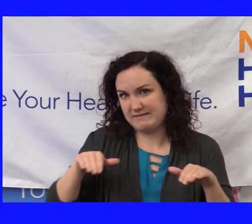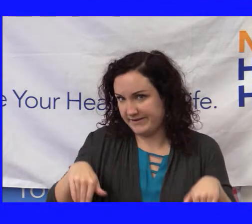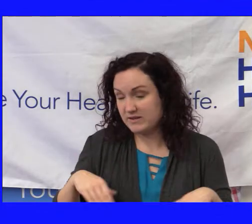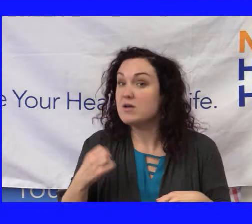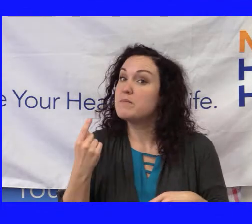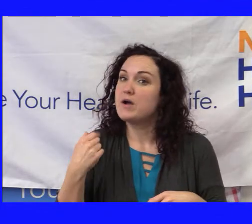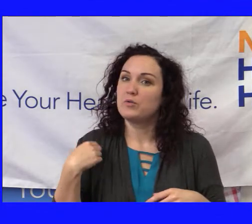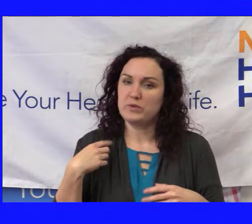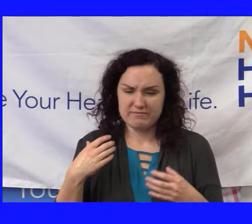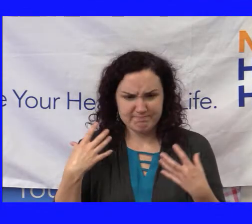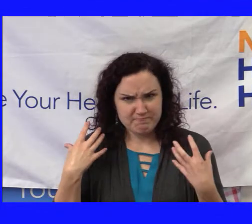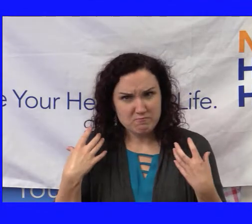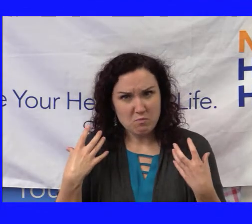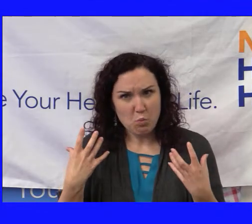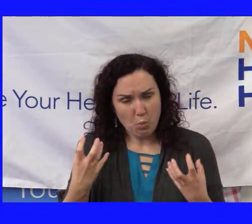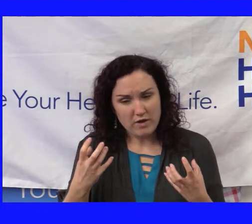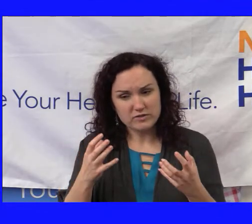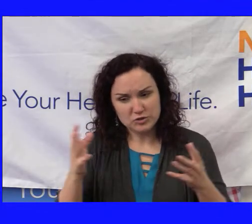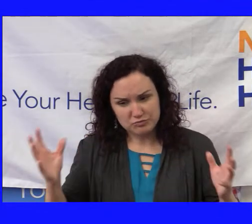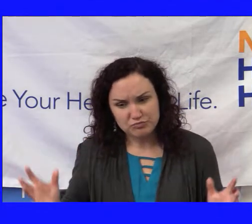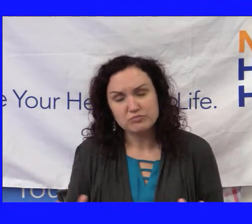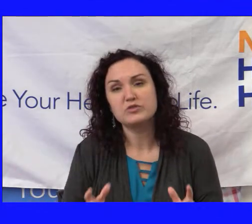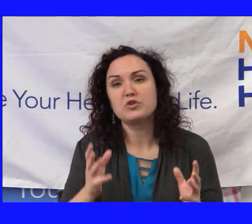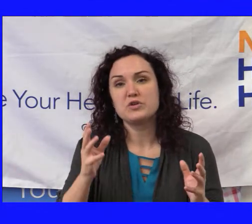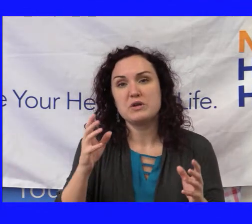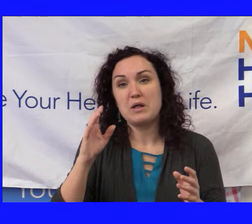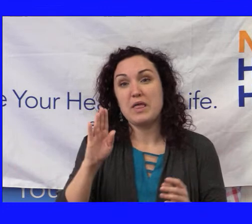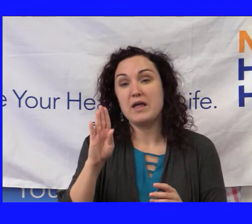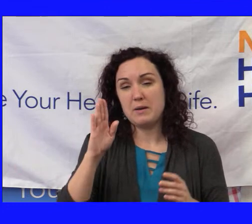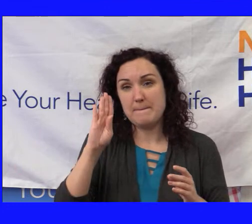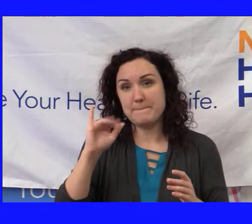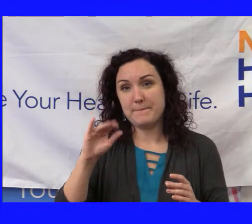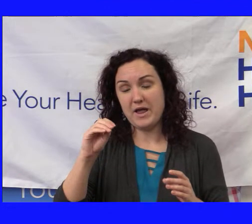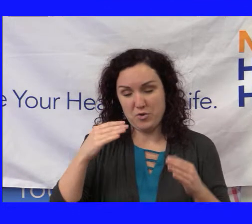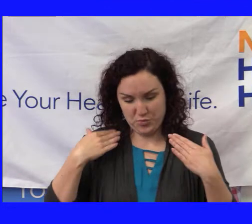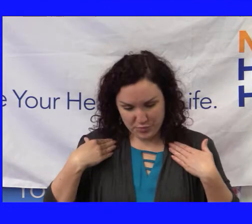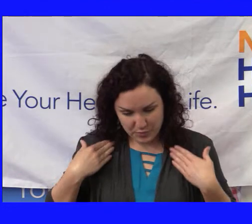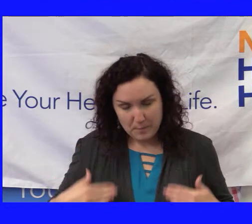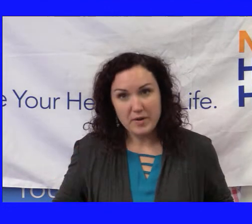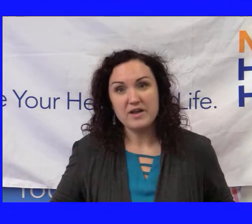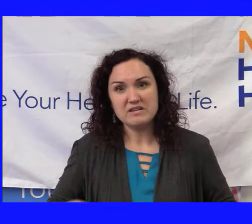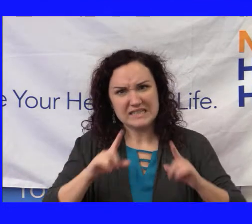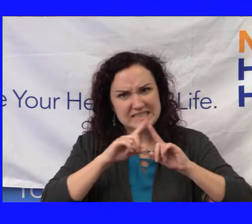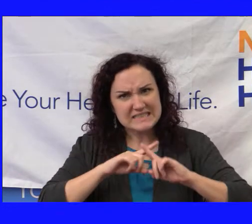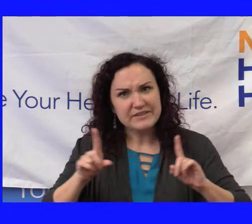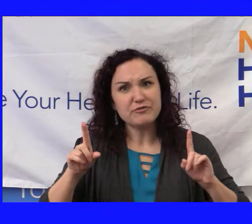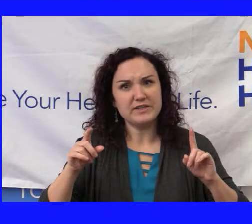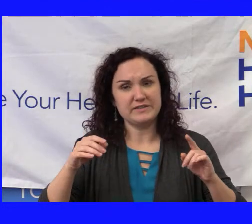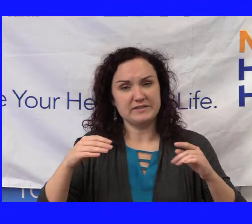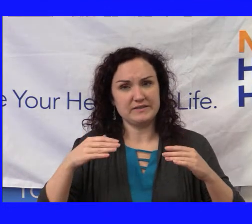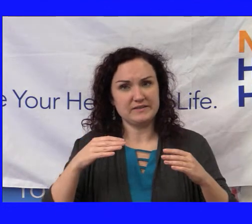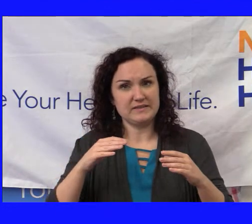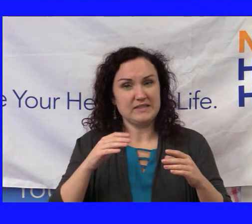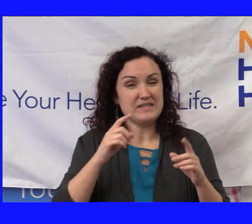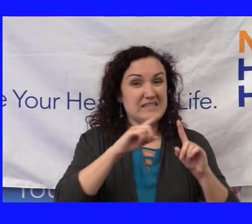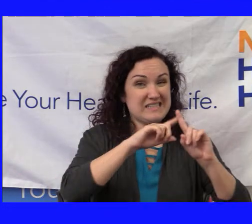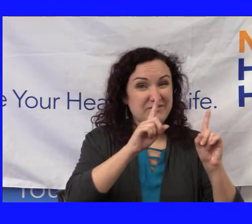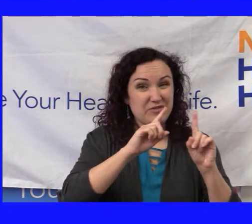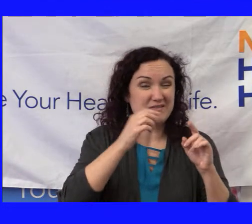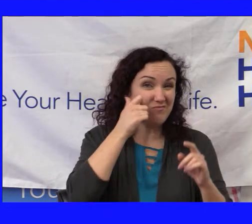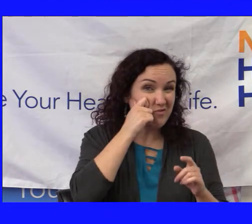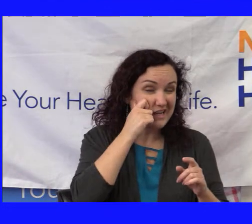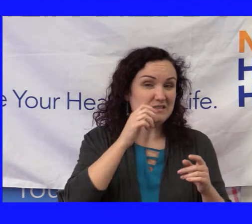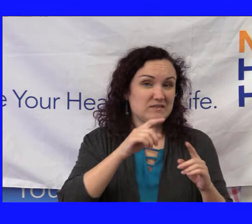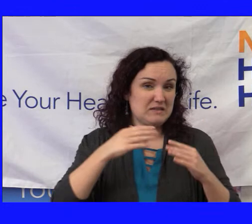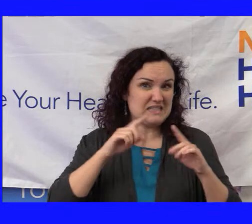strongly that continuing to propagate the idea that there are biologically different causes in social groups on large